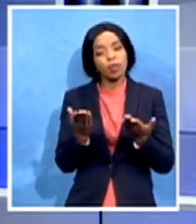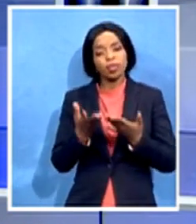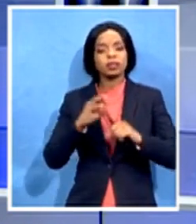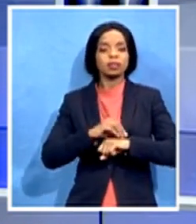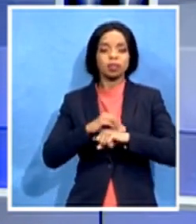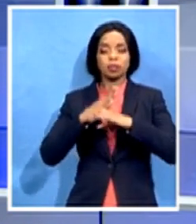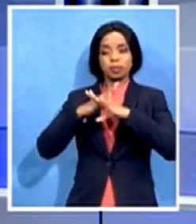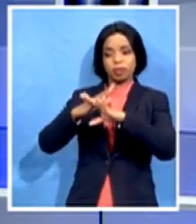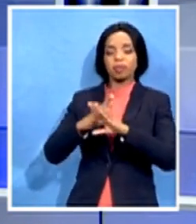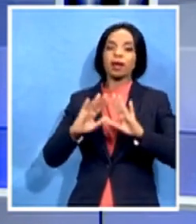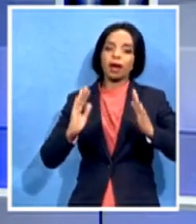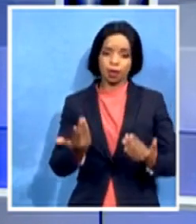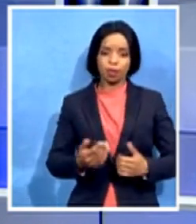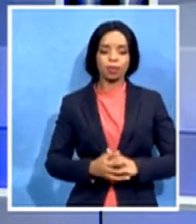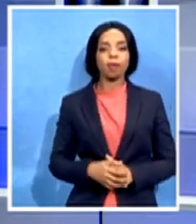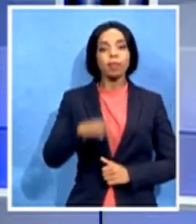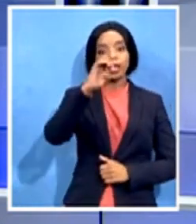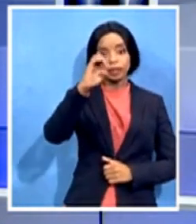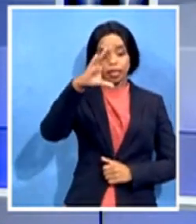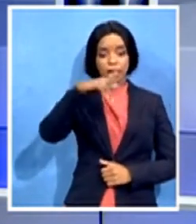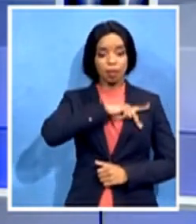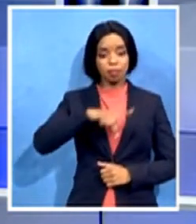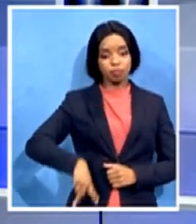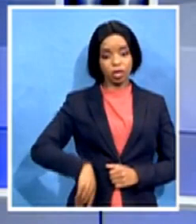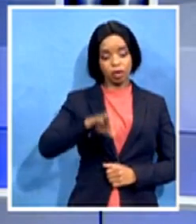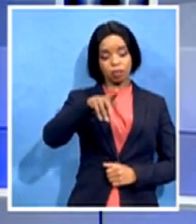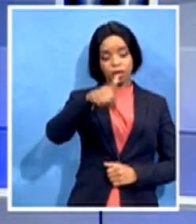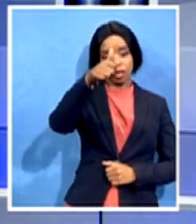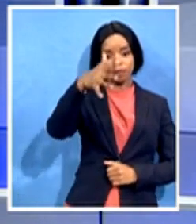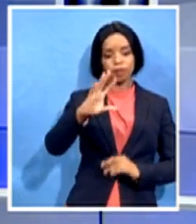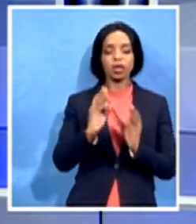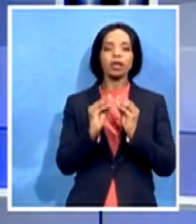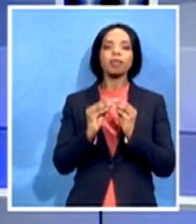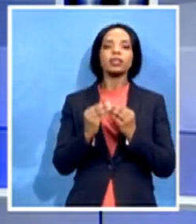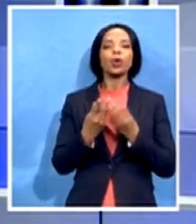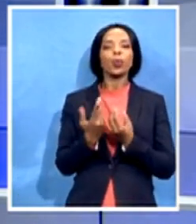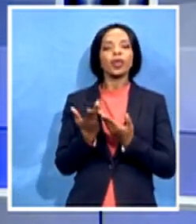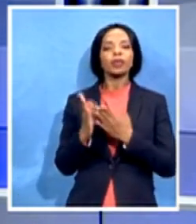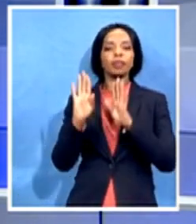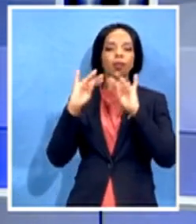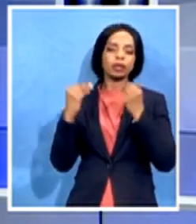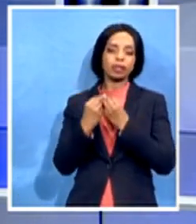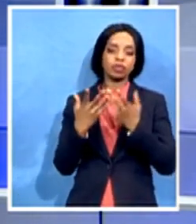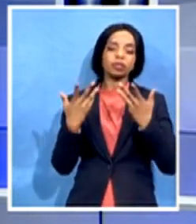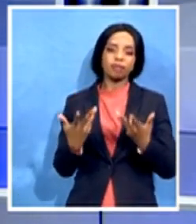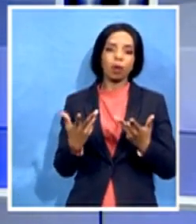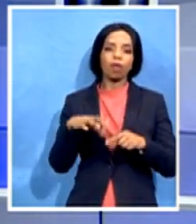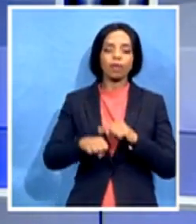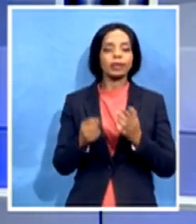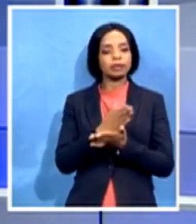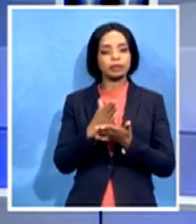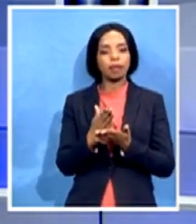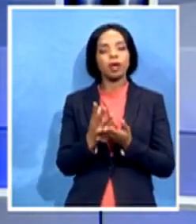National Emergent Red Meat Producers Organization to find some solutions. And Mr. Aggrey Mahanjana, the MD of